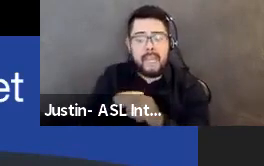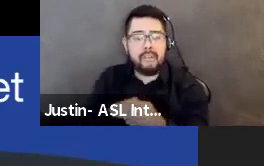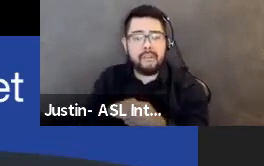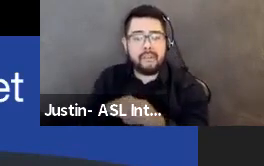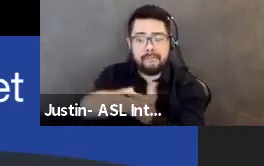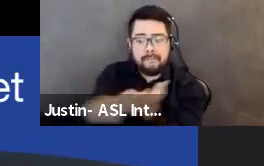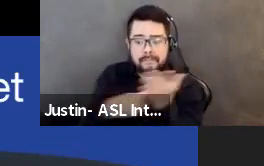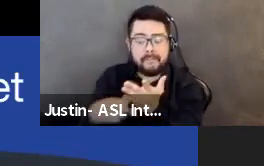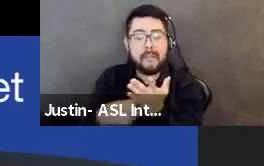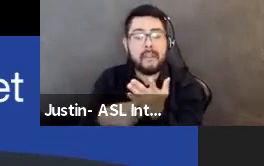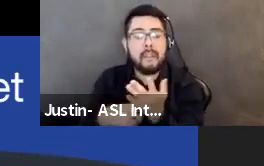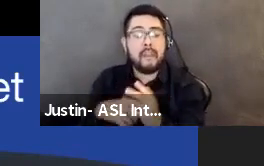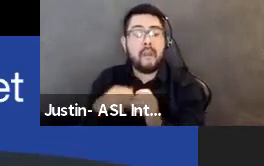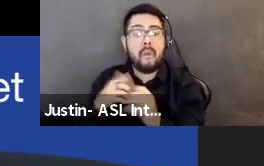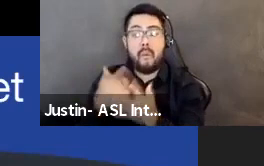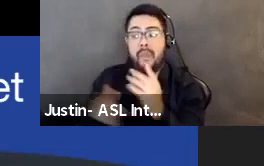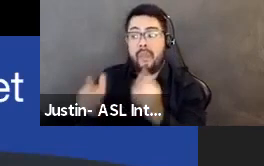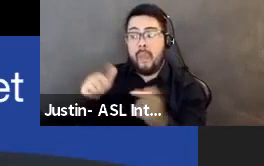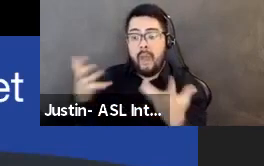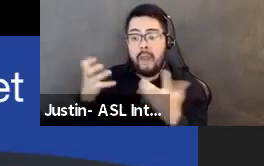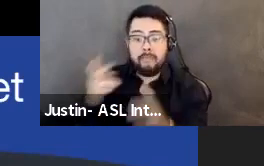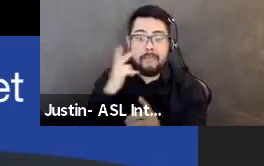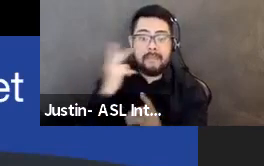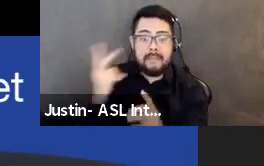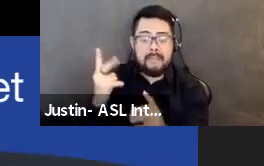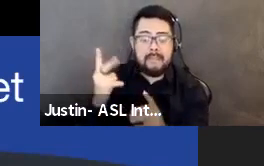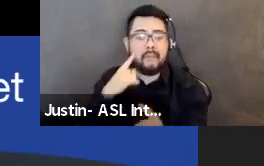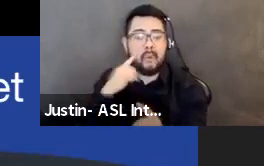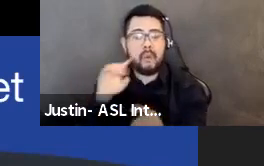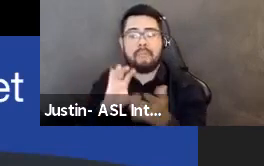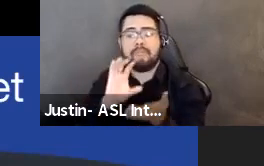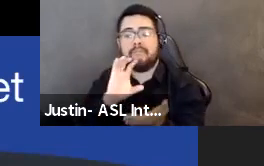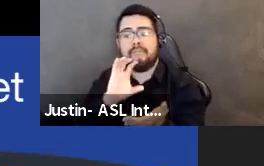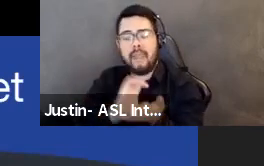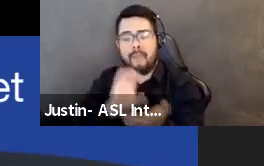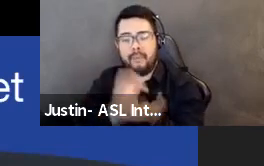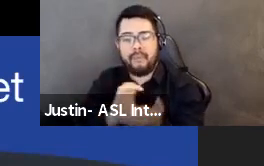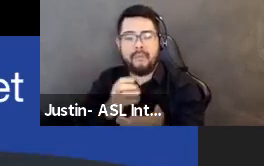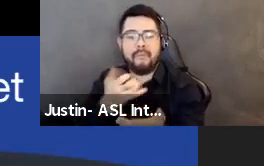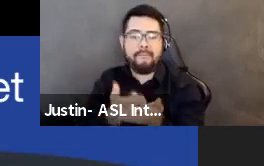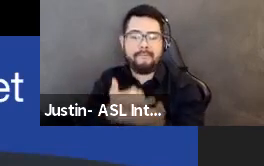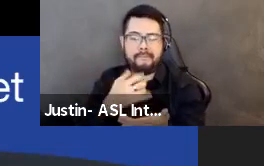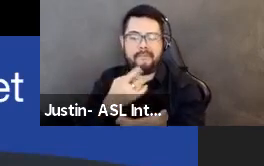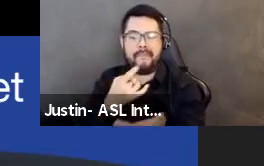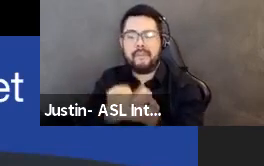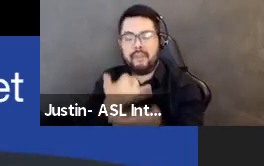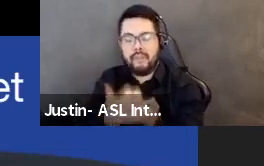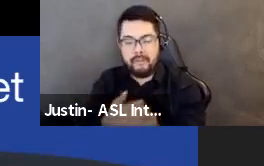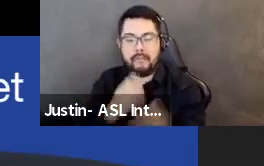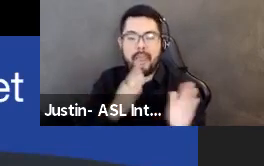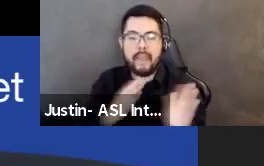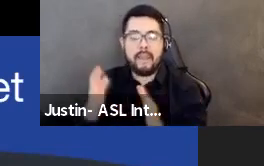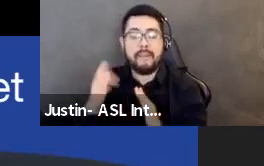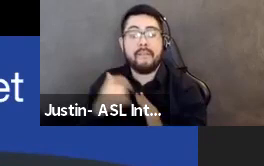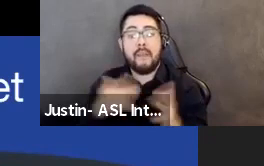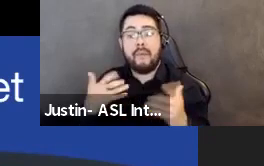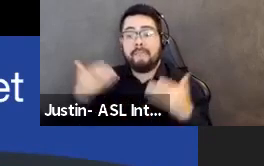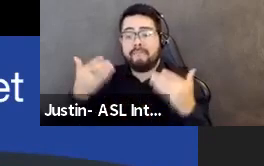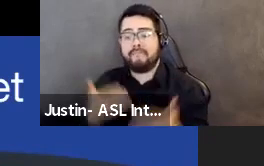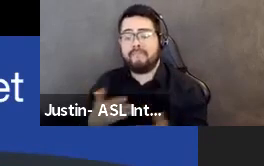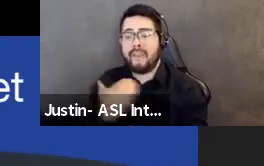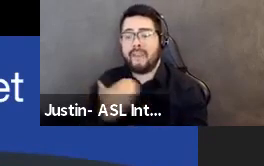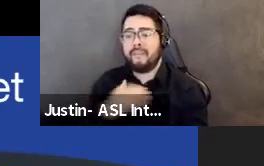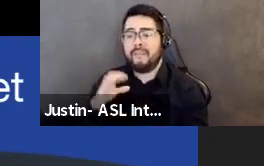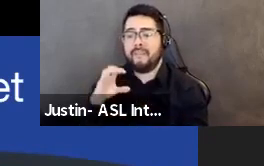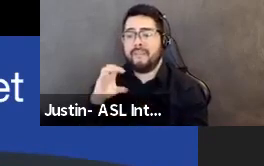stakeholders wanted to see prioritized in the fy 21 capital plan it is my pleasure to introduce dr maurice sweeney our chief equity